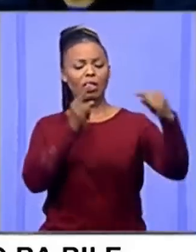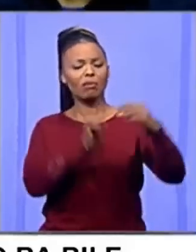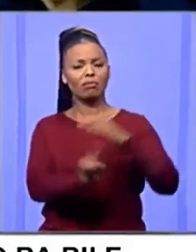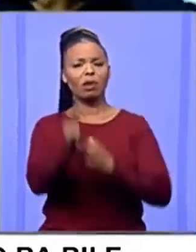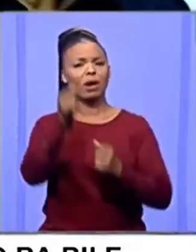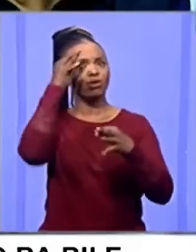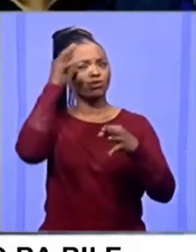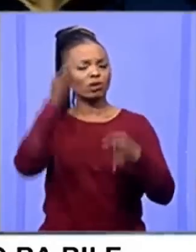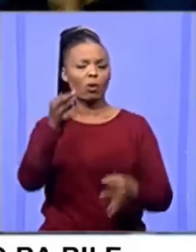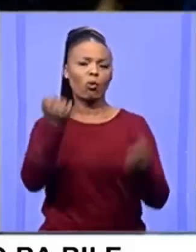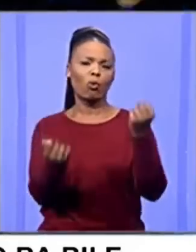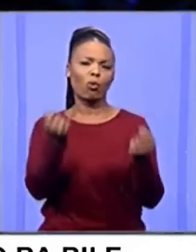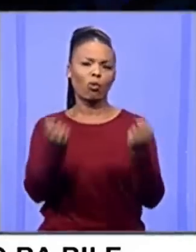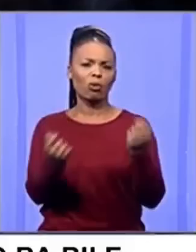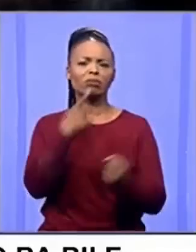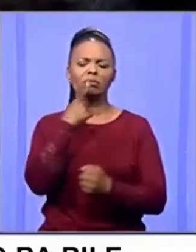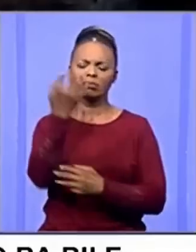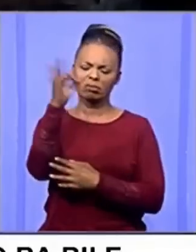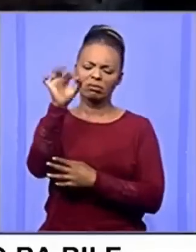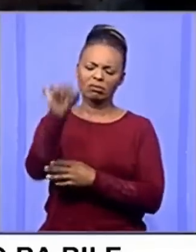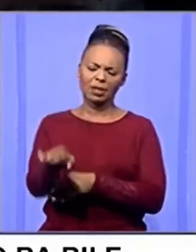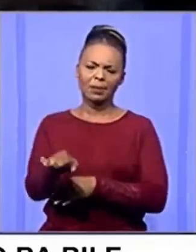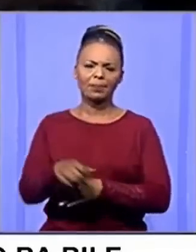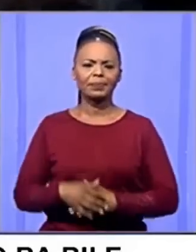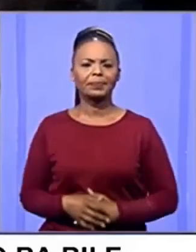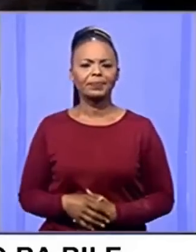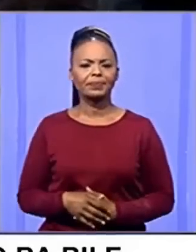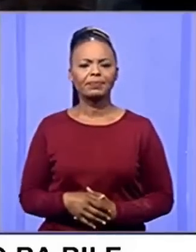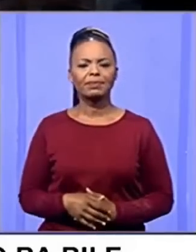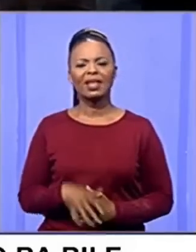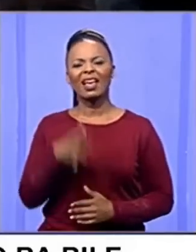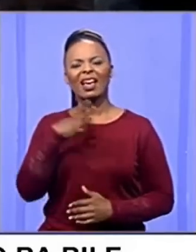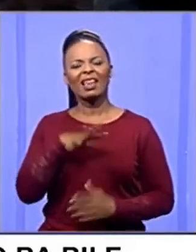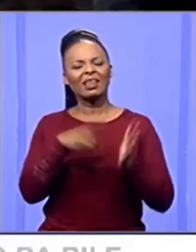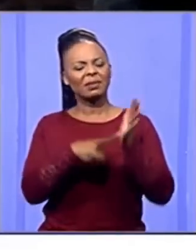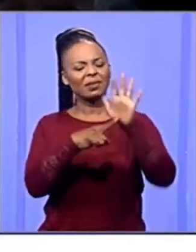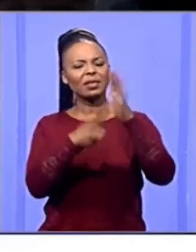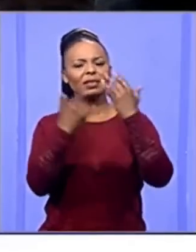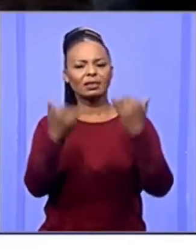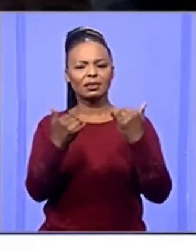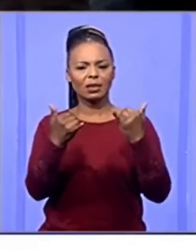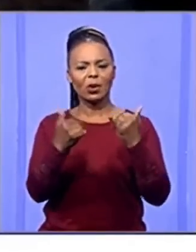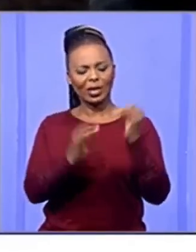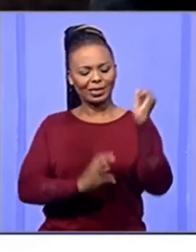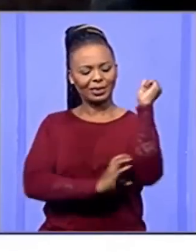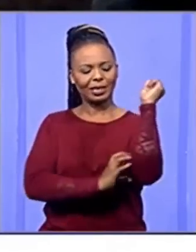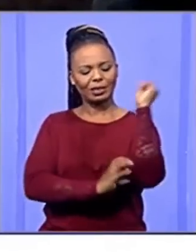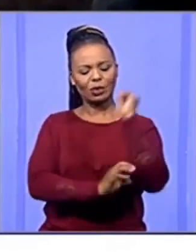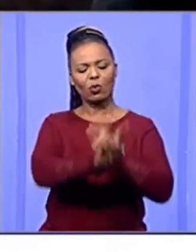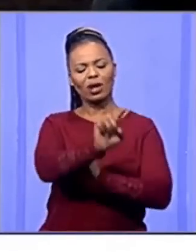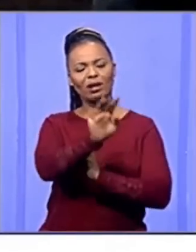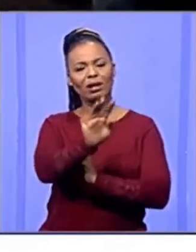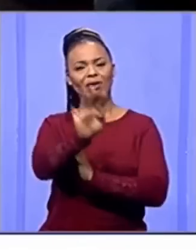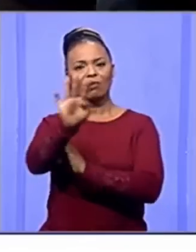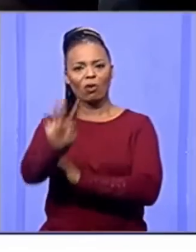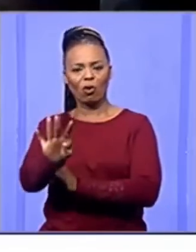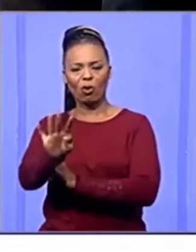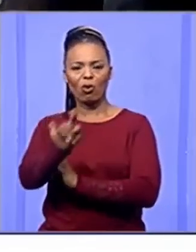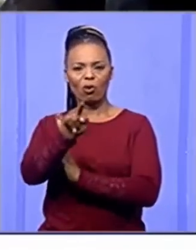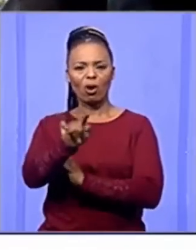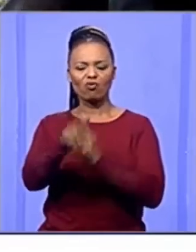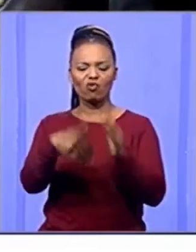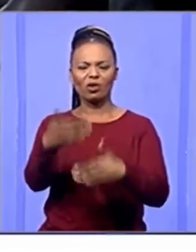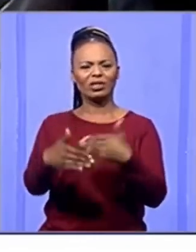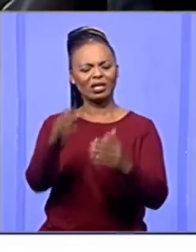le khotla la molao wa motheo e nepahetse. I think it is just another indication how we need this Section 194 process to conclude as quickly